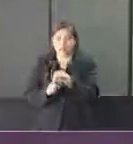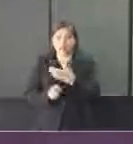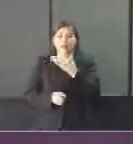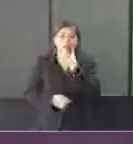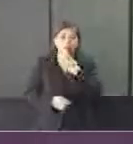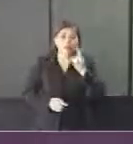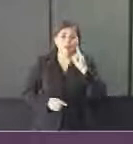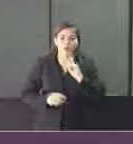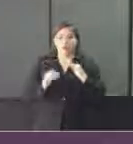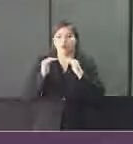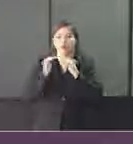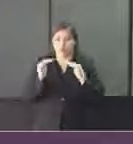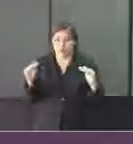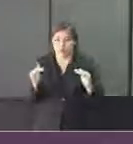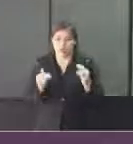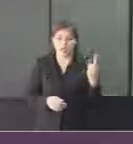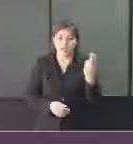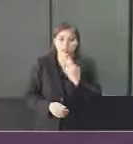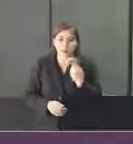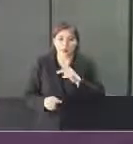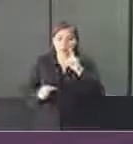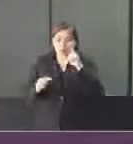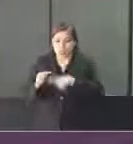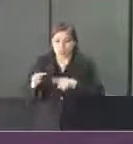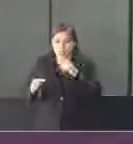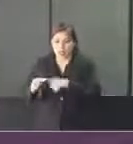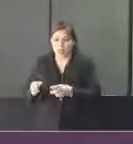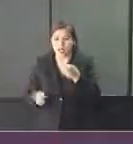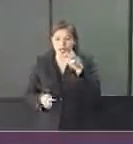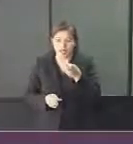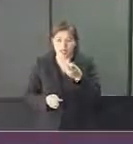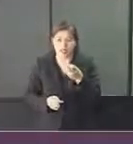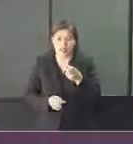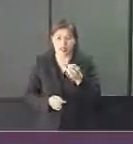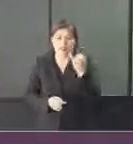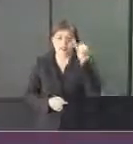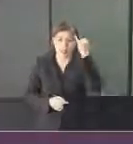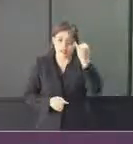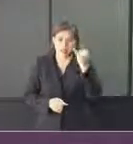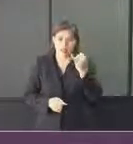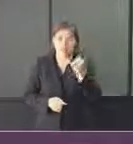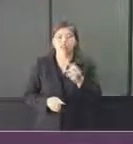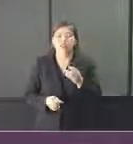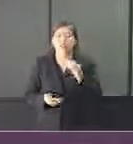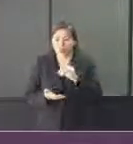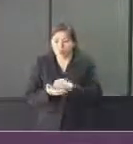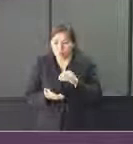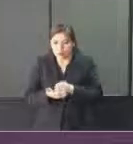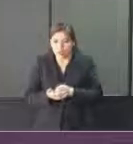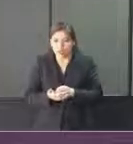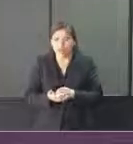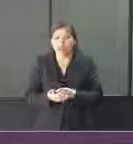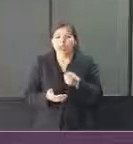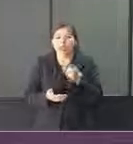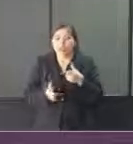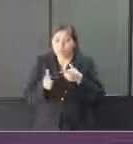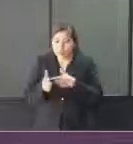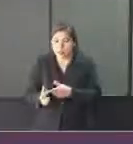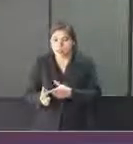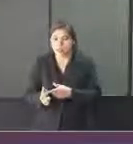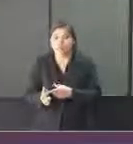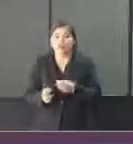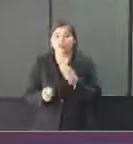fosters gender violence. We need to eradicate that cultural mesh that